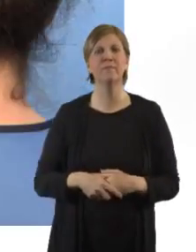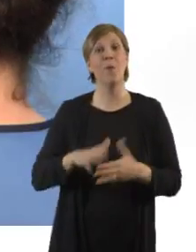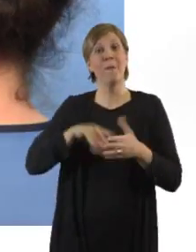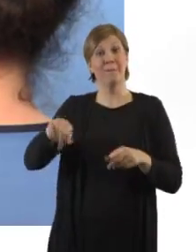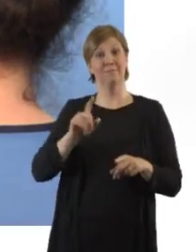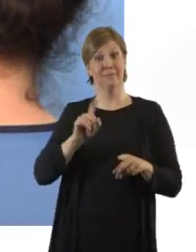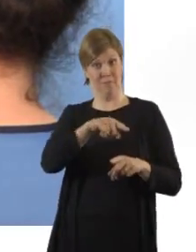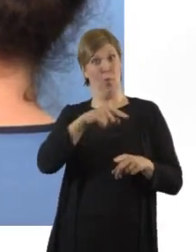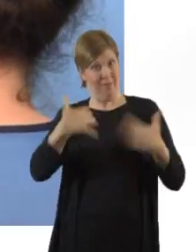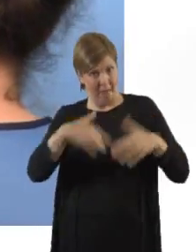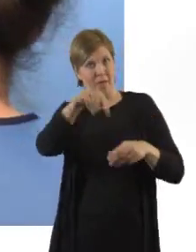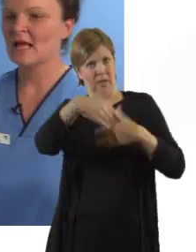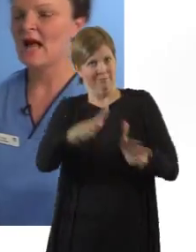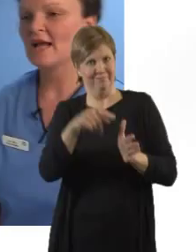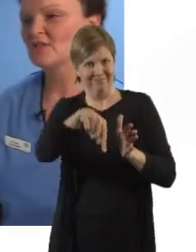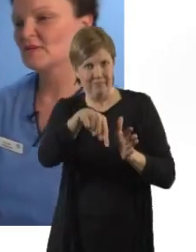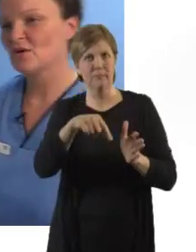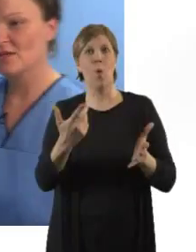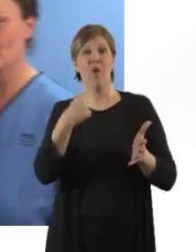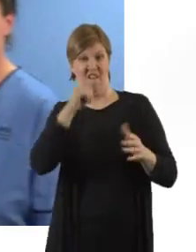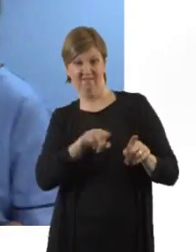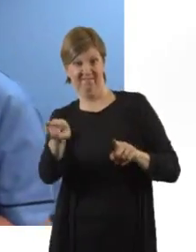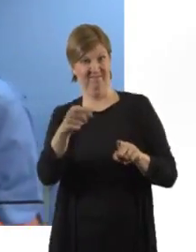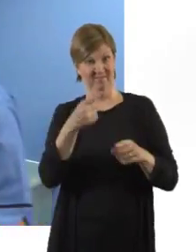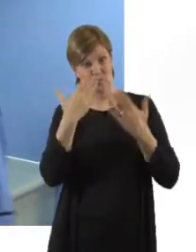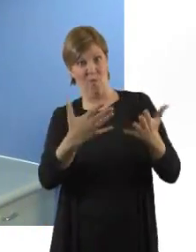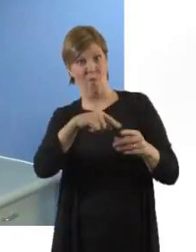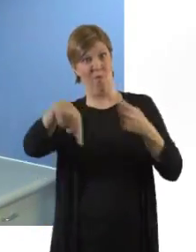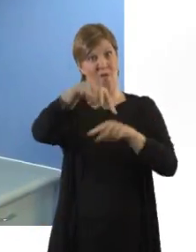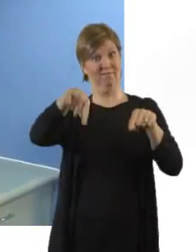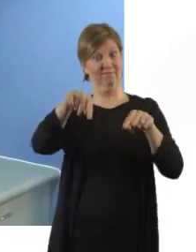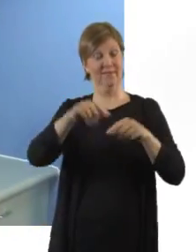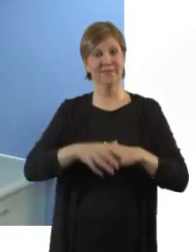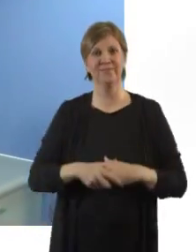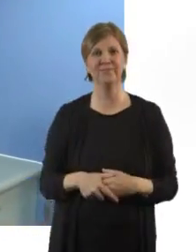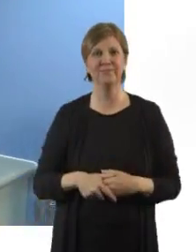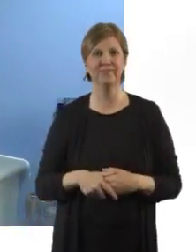suite. OK, can we go and see the labour suite now? Actually, my colleague is going to show you around labour suite.